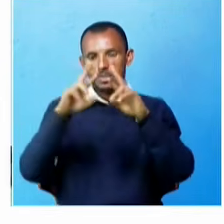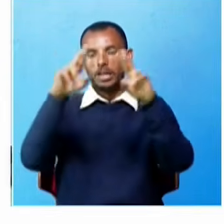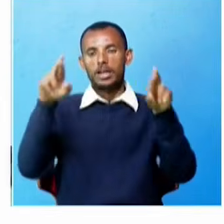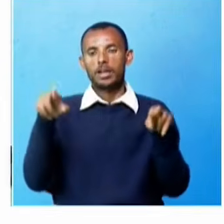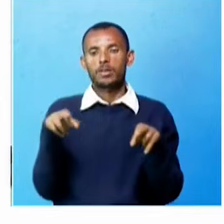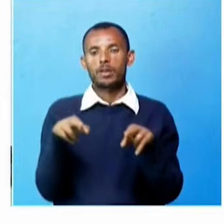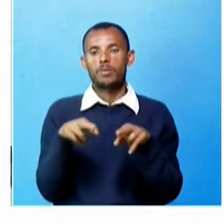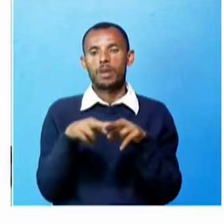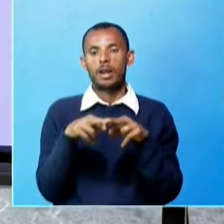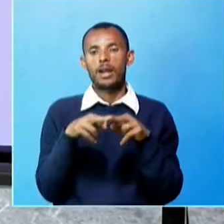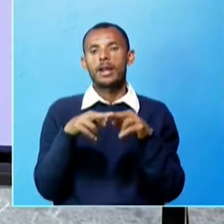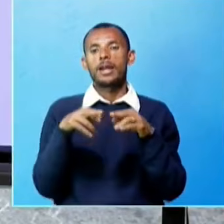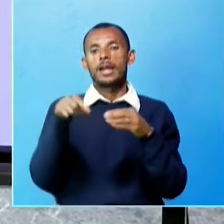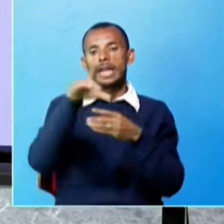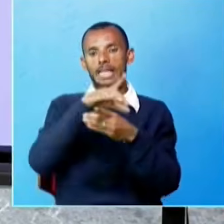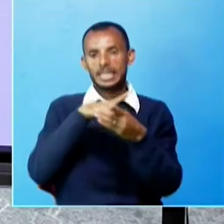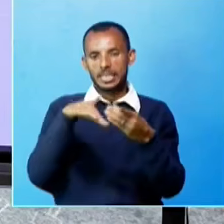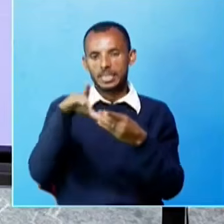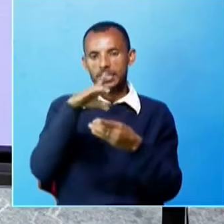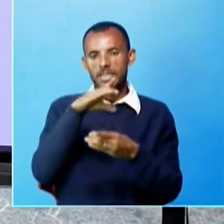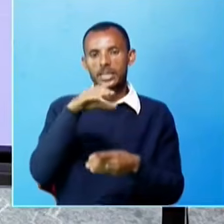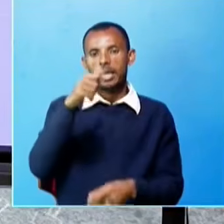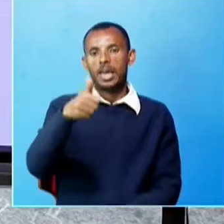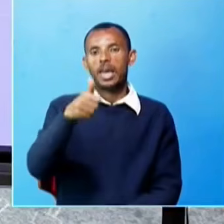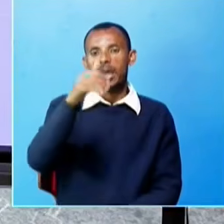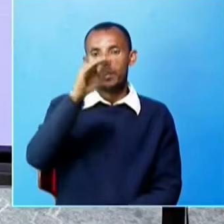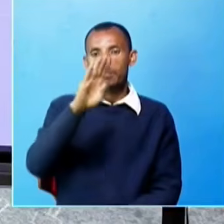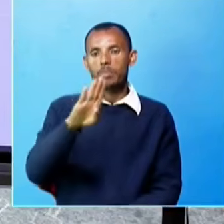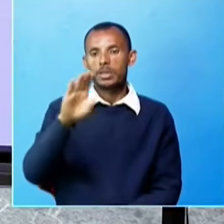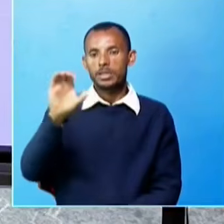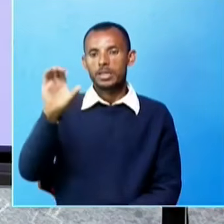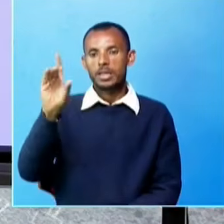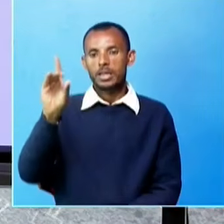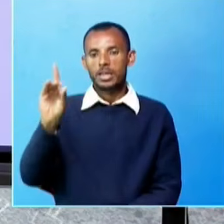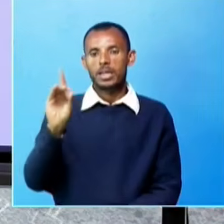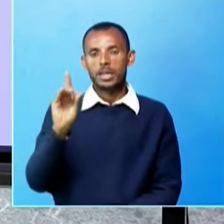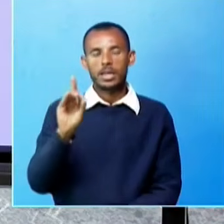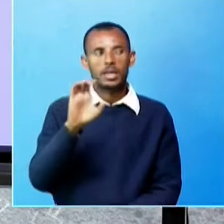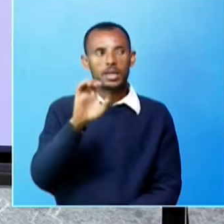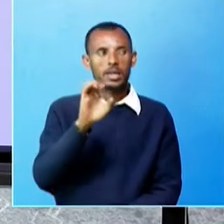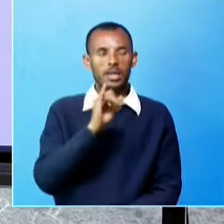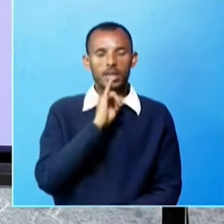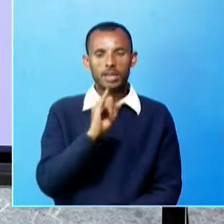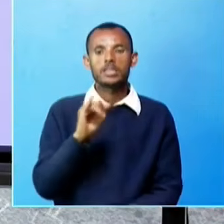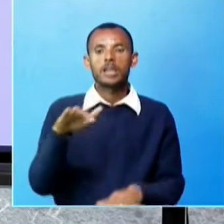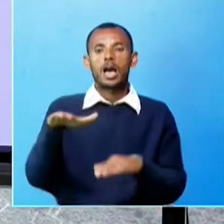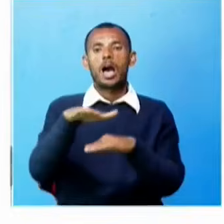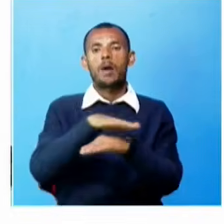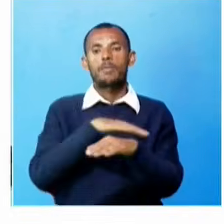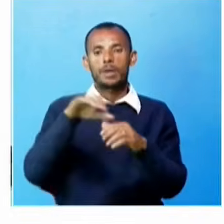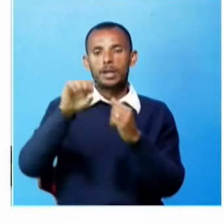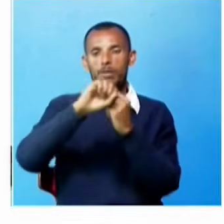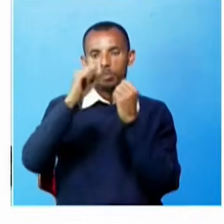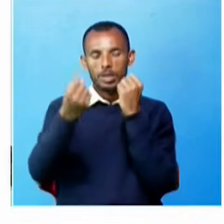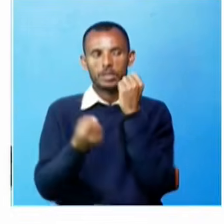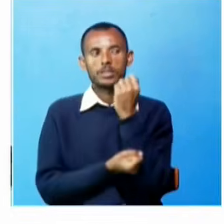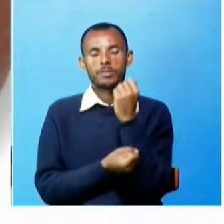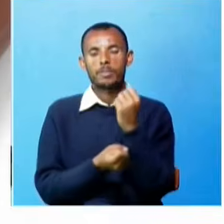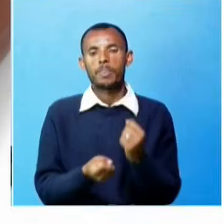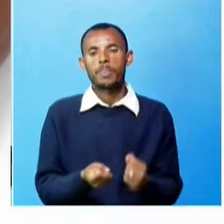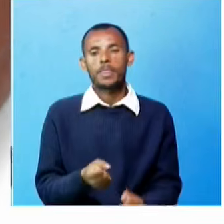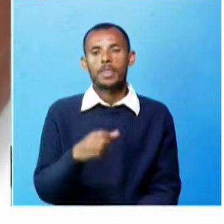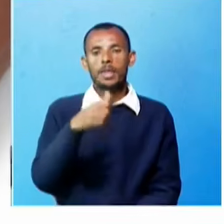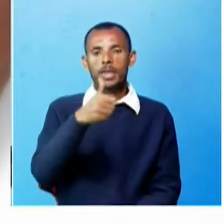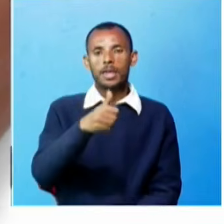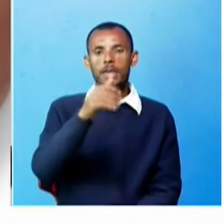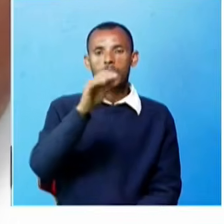region. Okay, so A, B, C, D is an upper base. Okay, A,